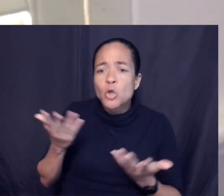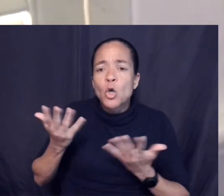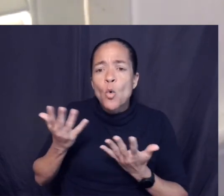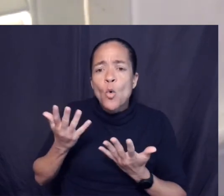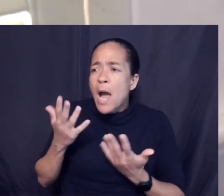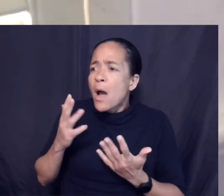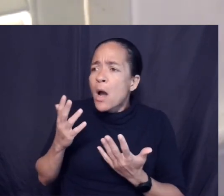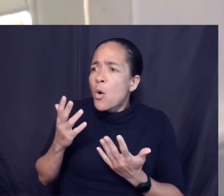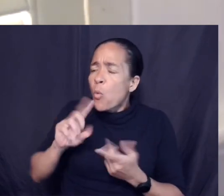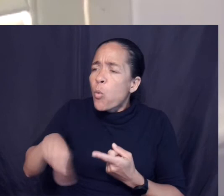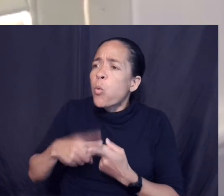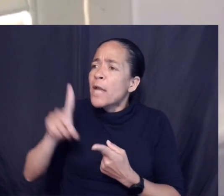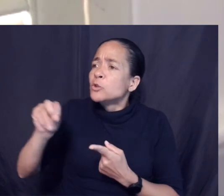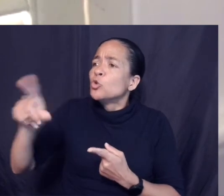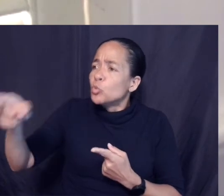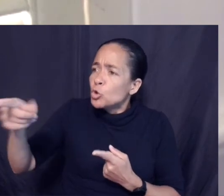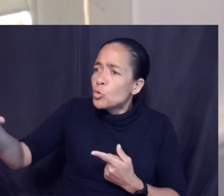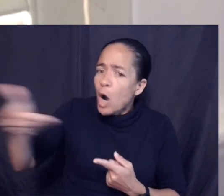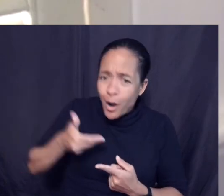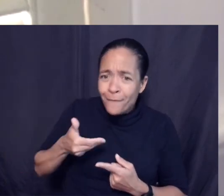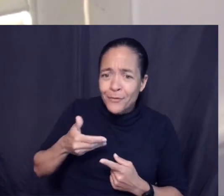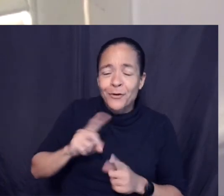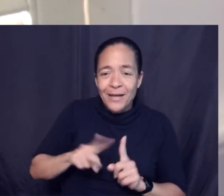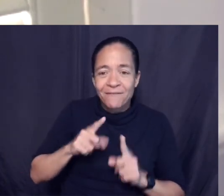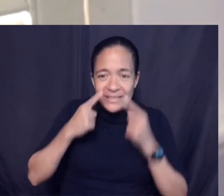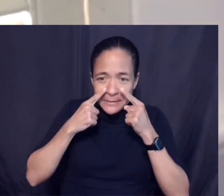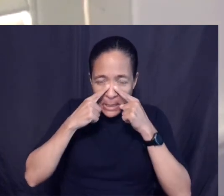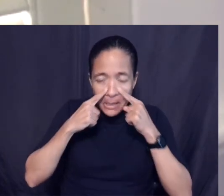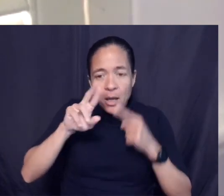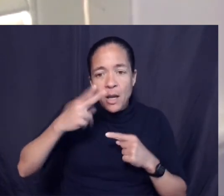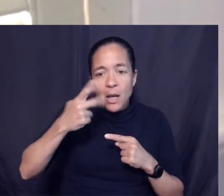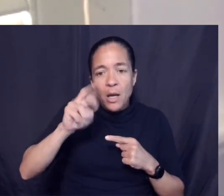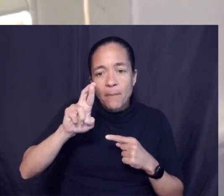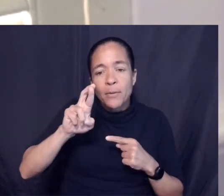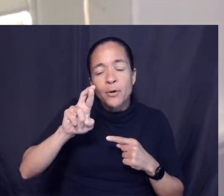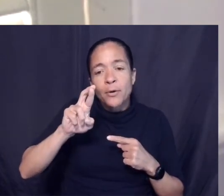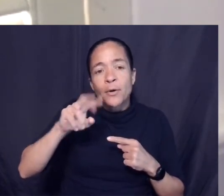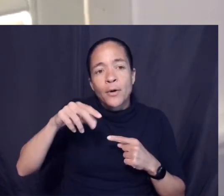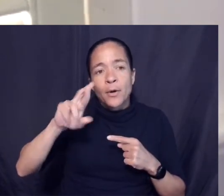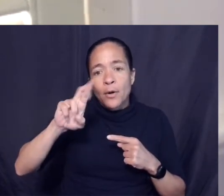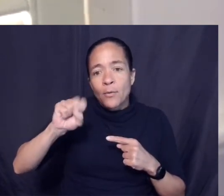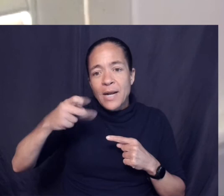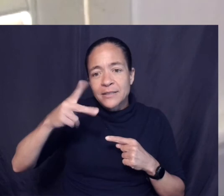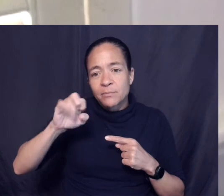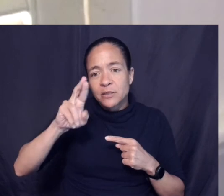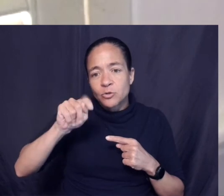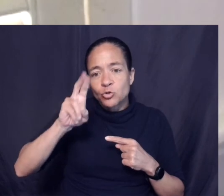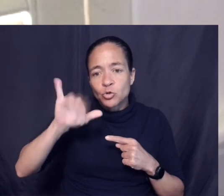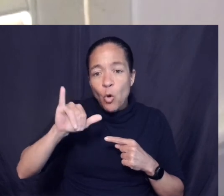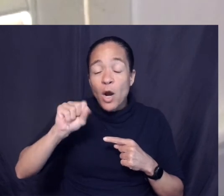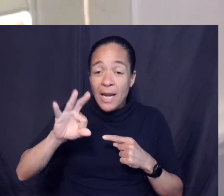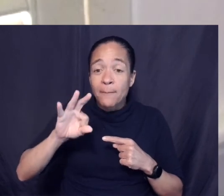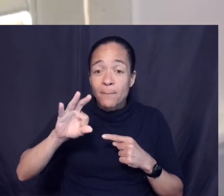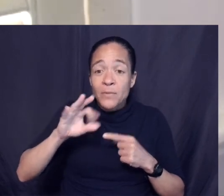you offer a CMV test? Because I'm confused if it's an upper respiratory, but an upper respiratory that can then cause severe damage to a